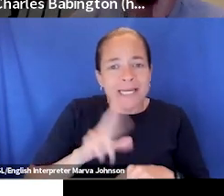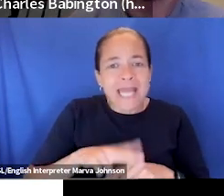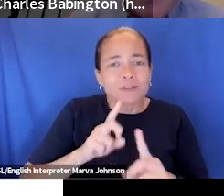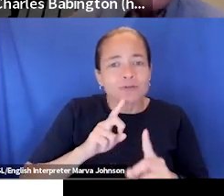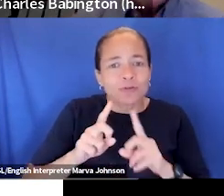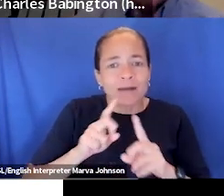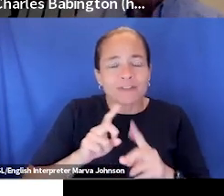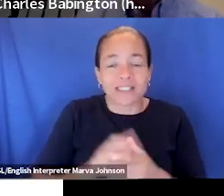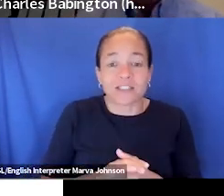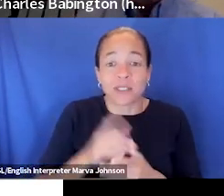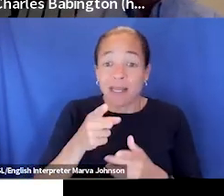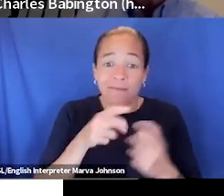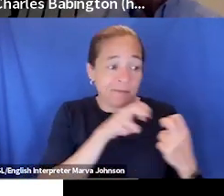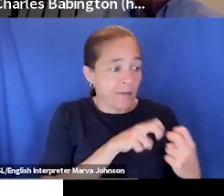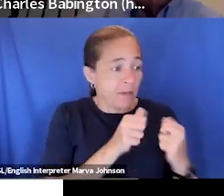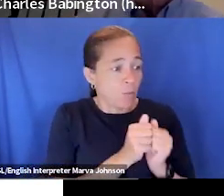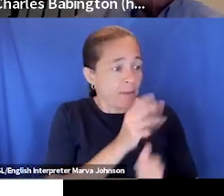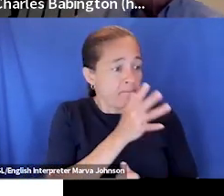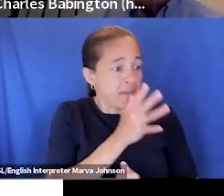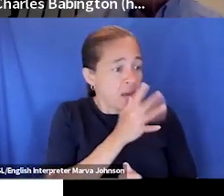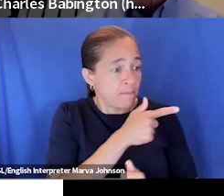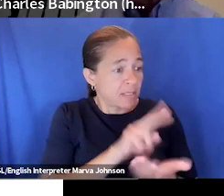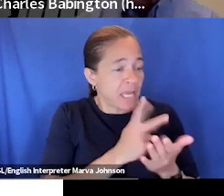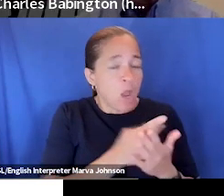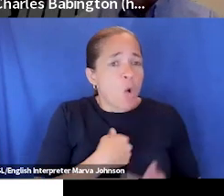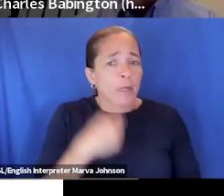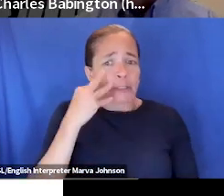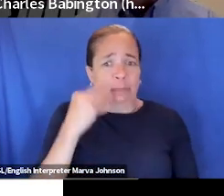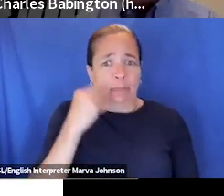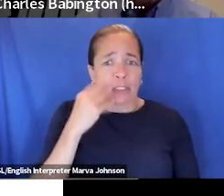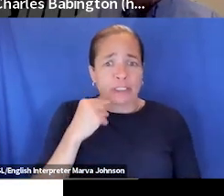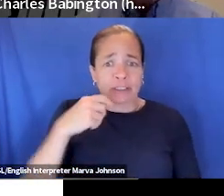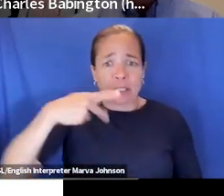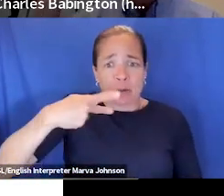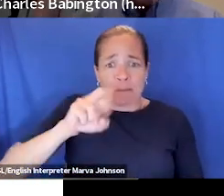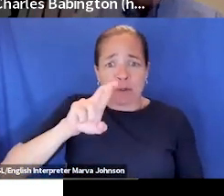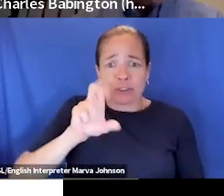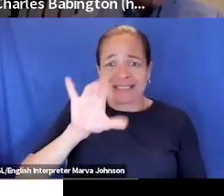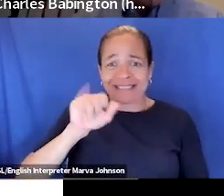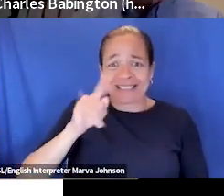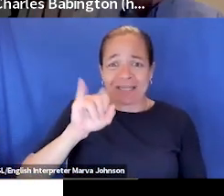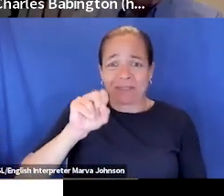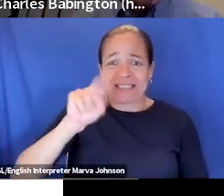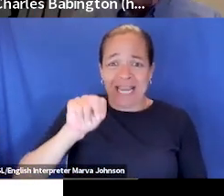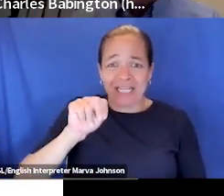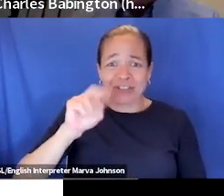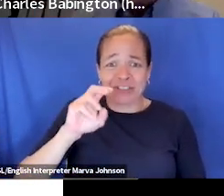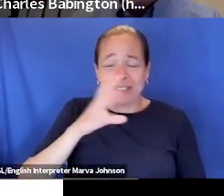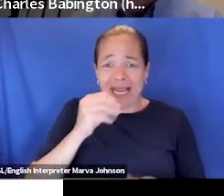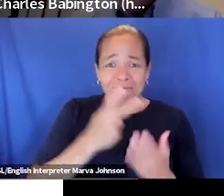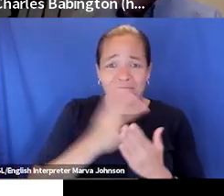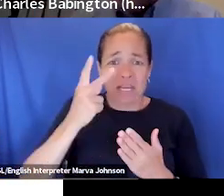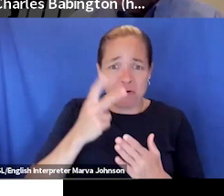to your mom at the kitchen table, you wouldn't say, we're experiencing precipitation and I failed to remember to secure the entrance. Can I have a volunteer